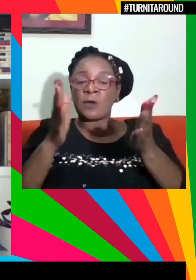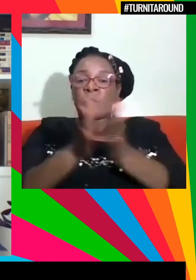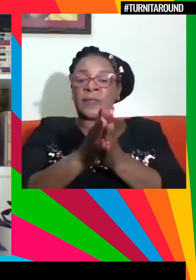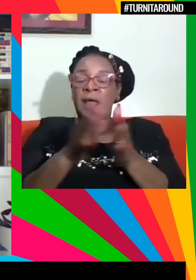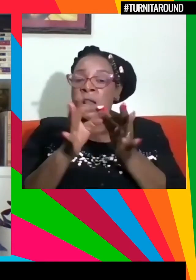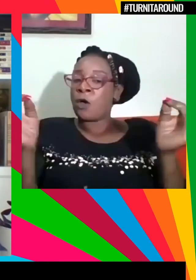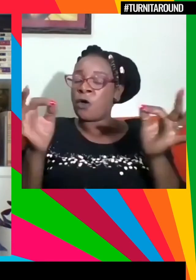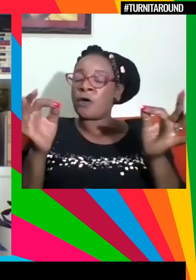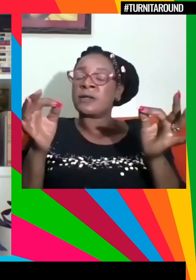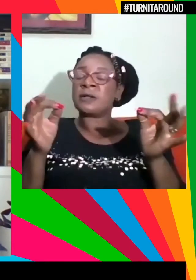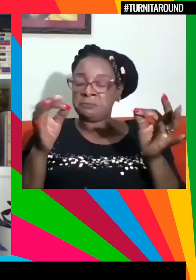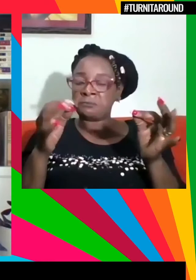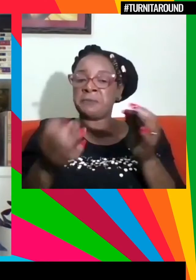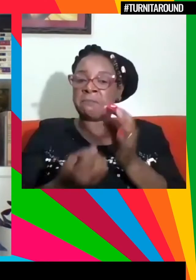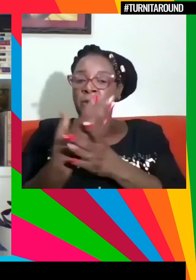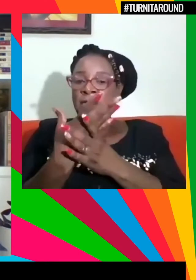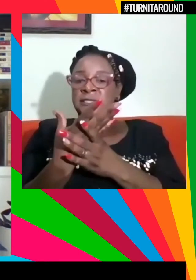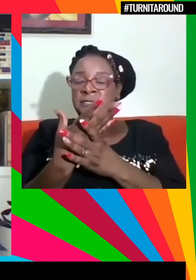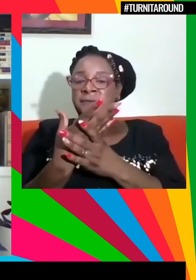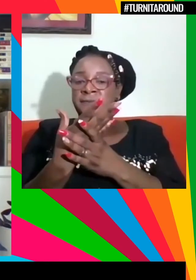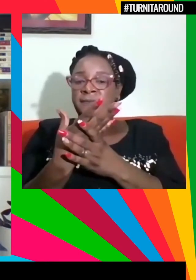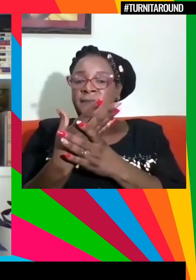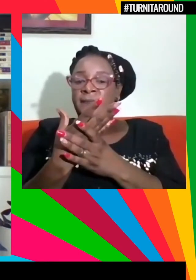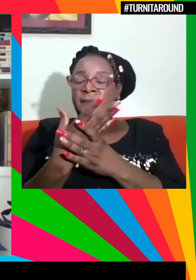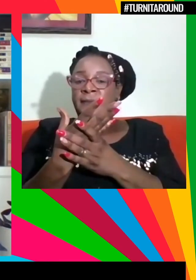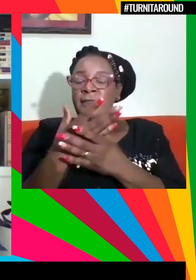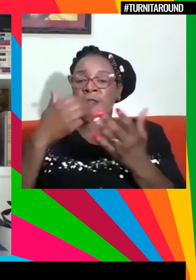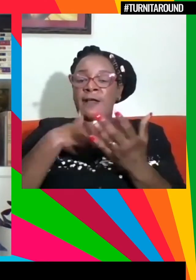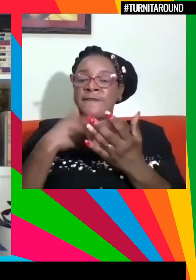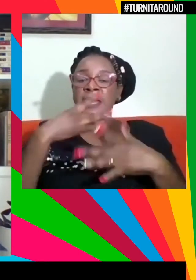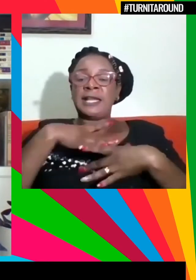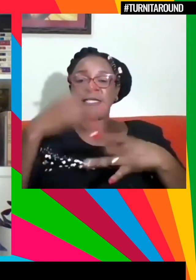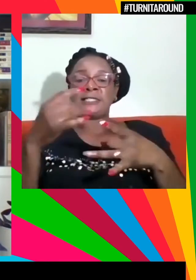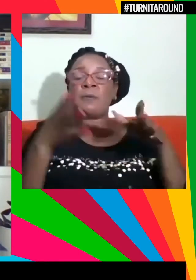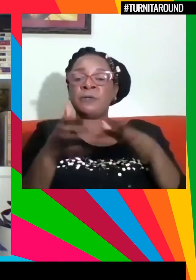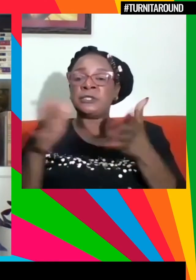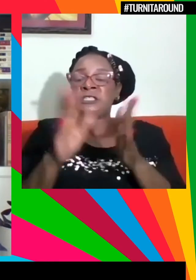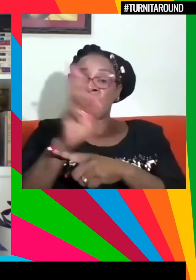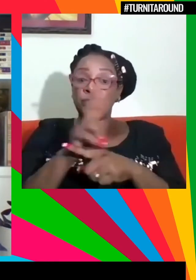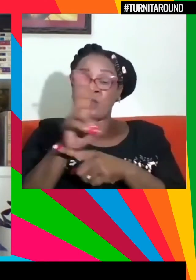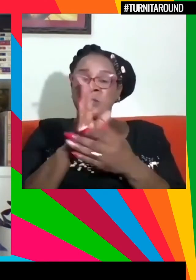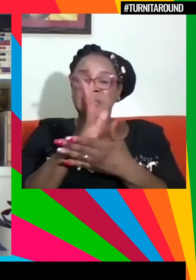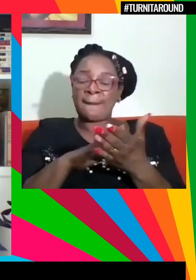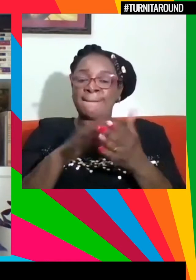life products, we have an interesting opportunity to use some plastics that are also long life. And we found a really